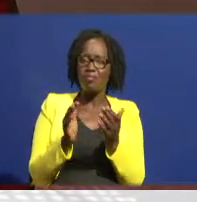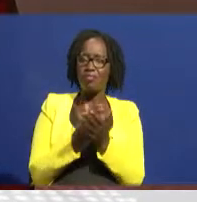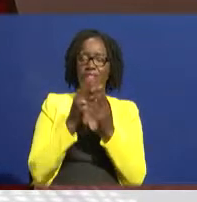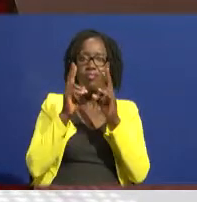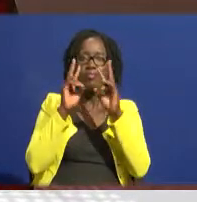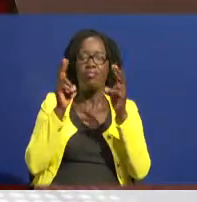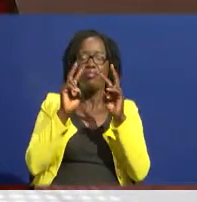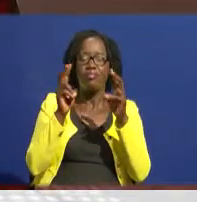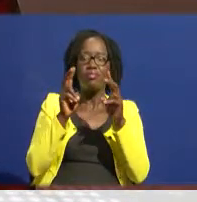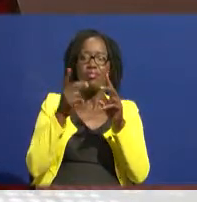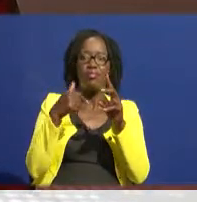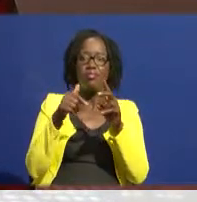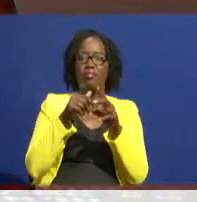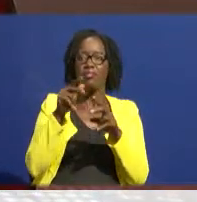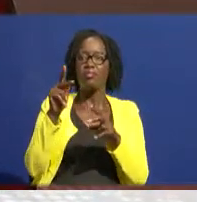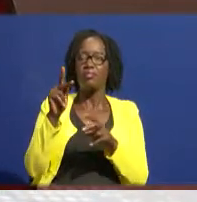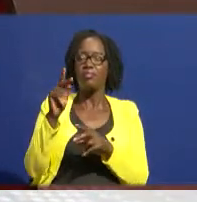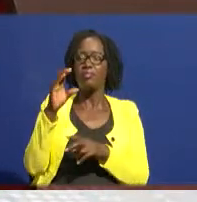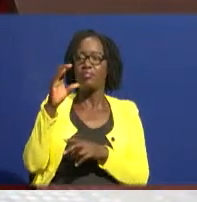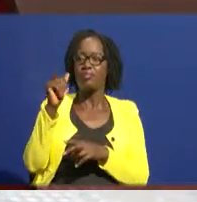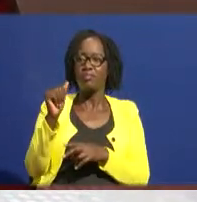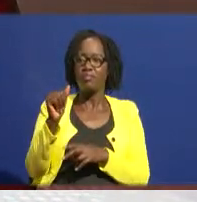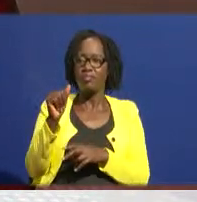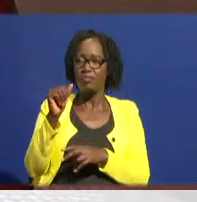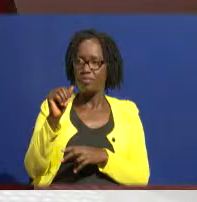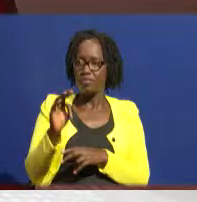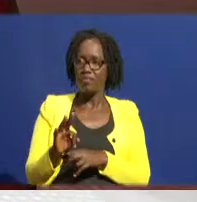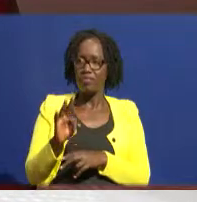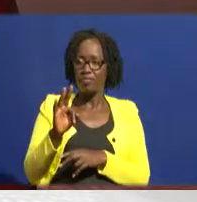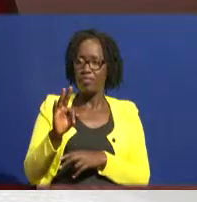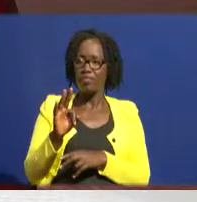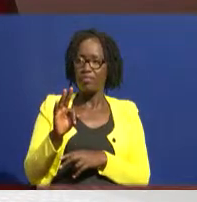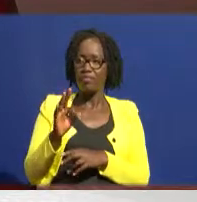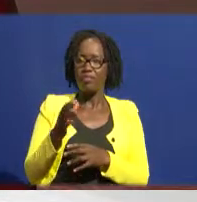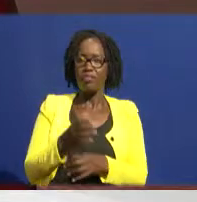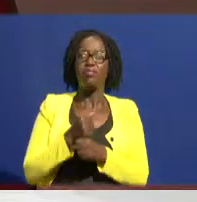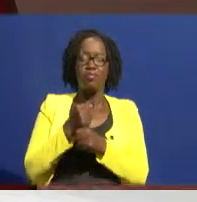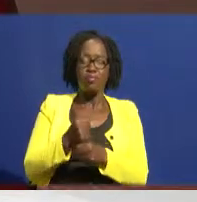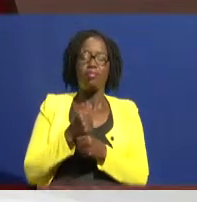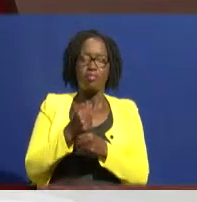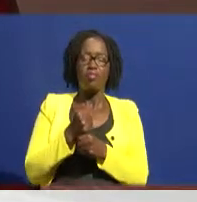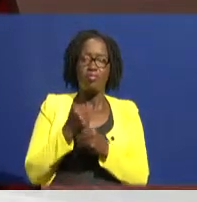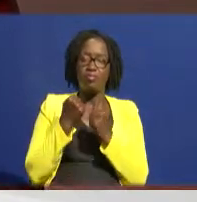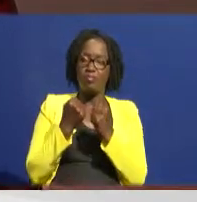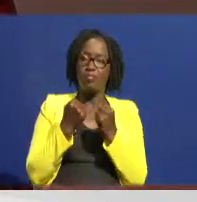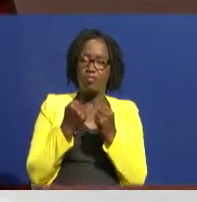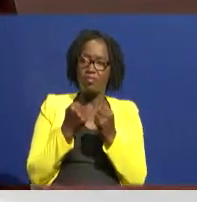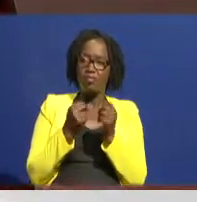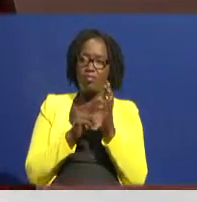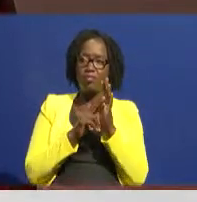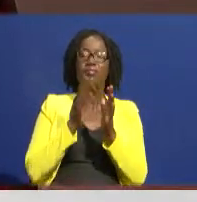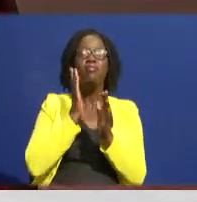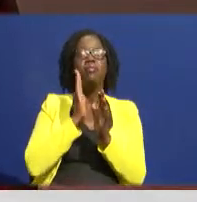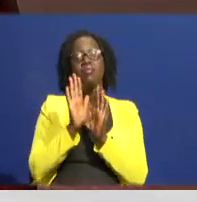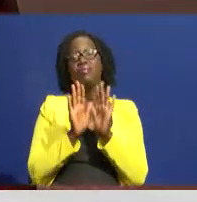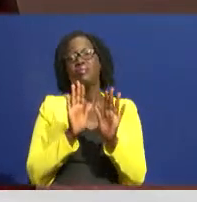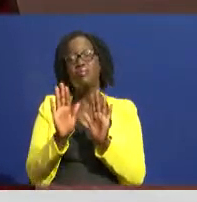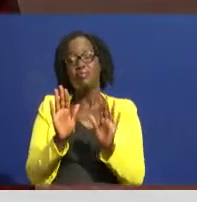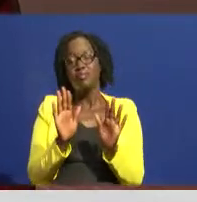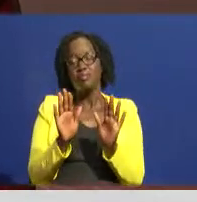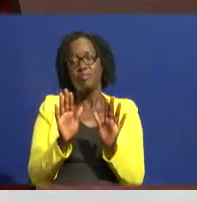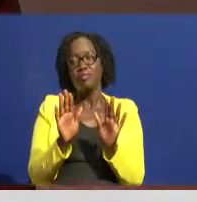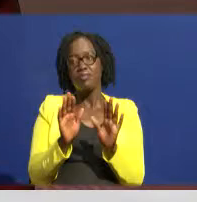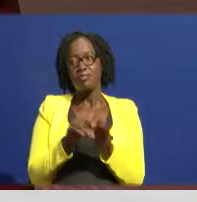that as KSEF, we raise a strong associate who can play the role of their mothers, because of